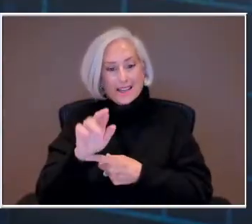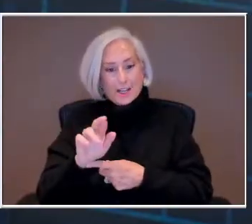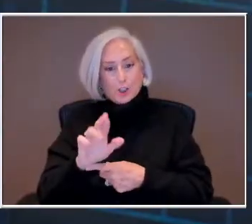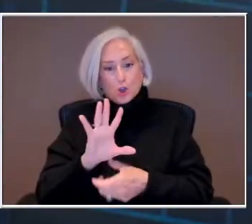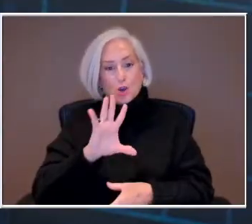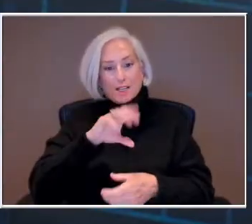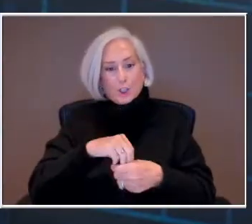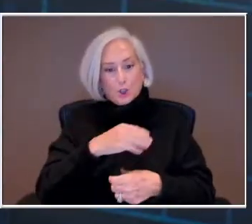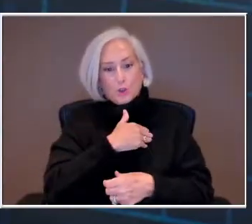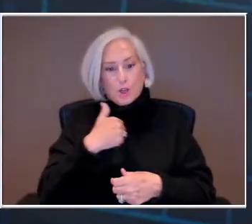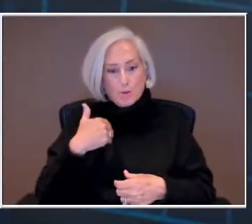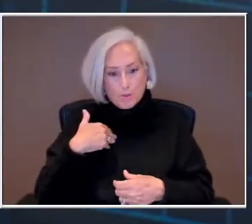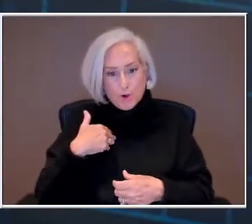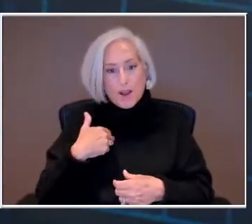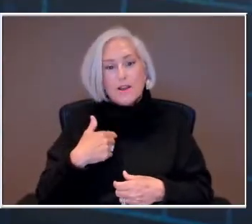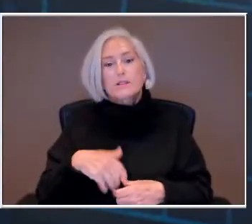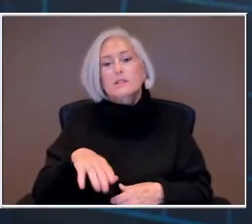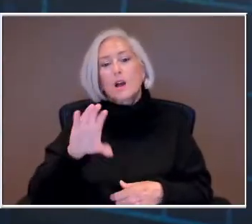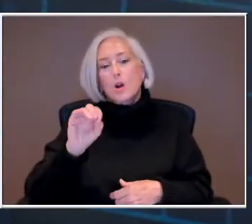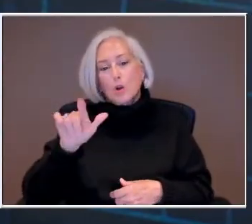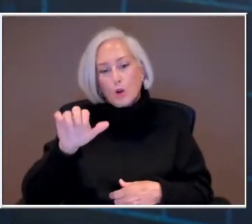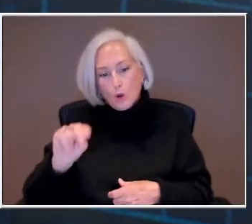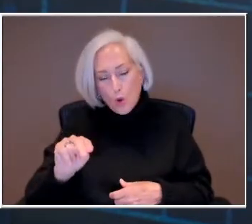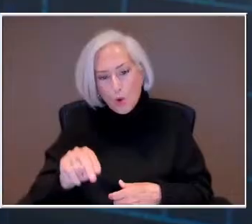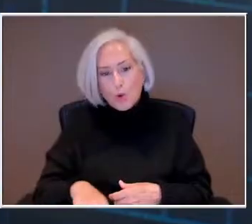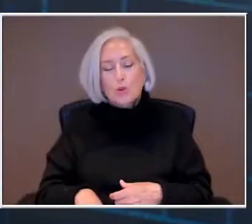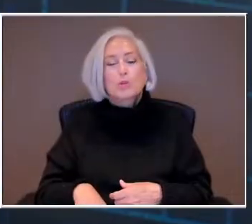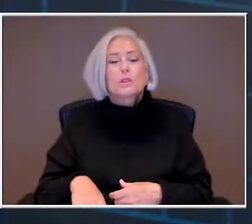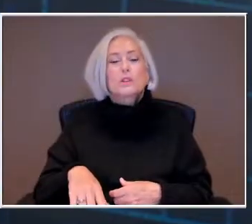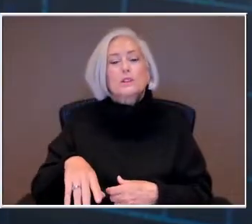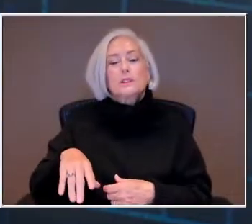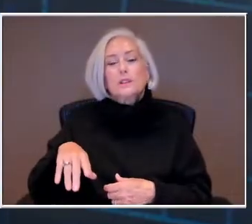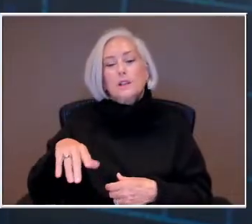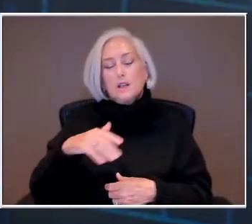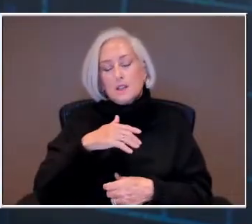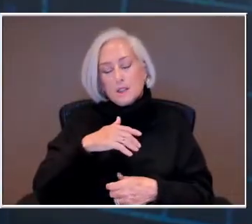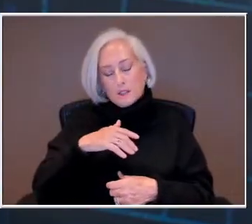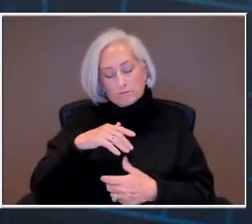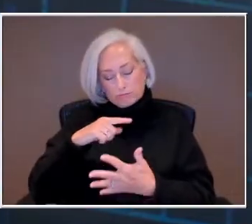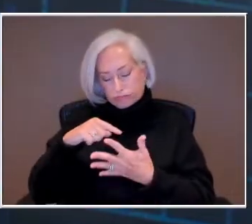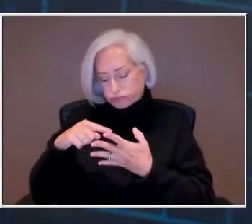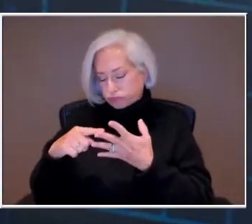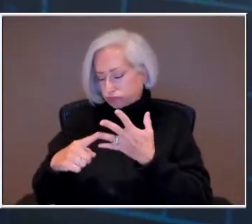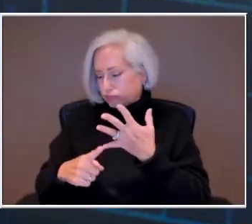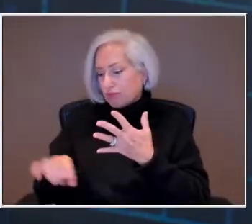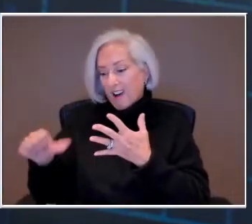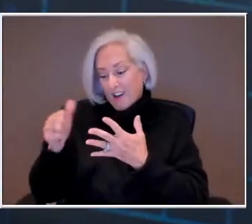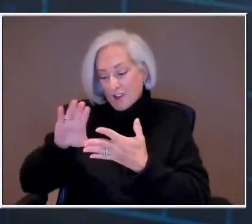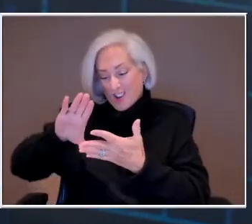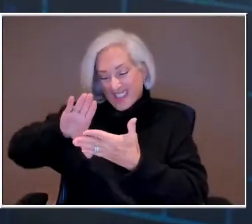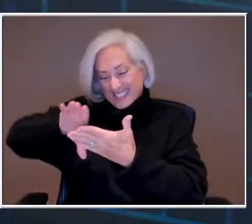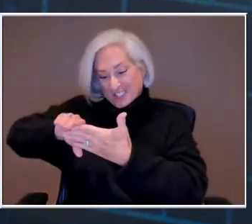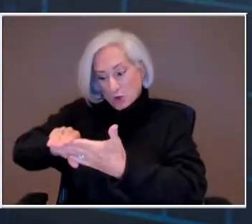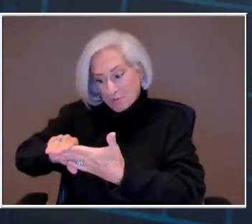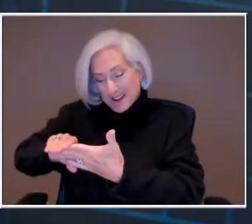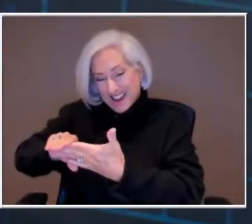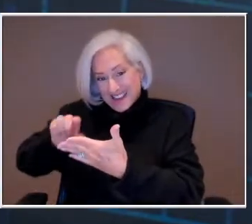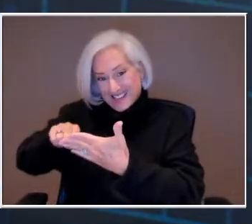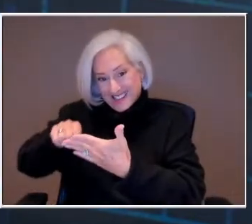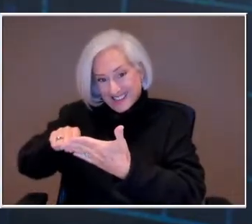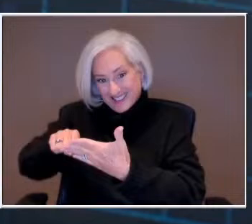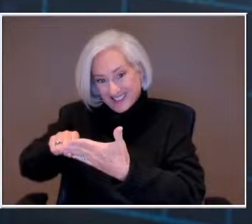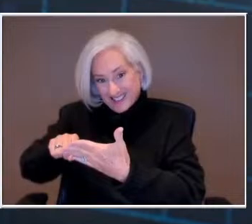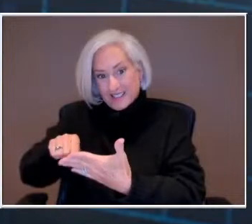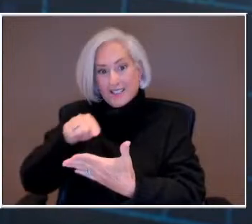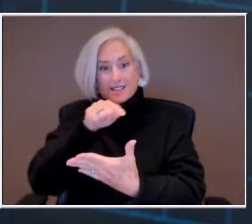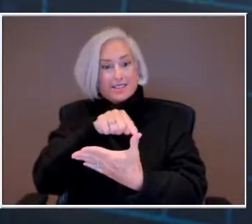prostate cancer, colon cancer, and pancreatic cancer combined. So you have just a much greater number of patients. And I think it